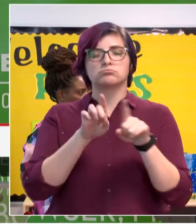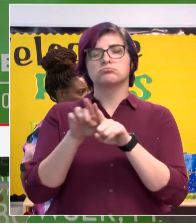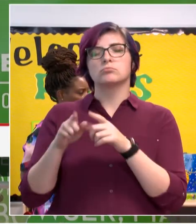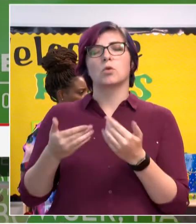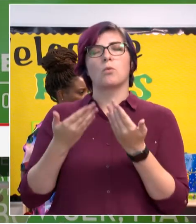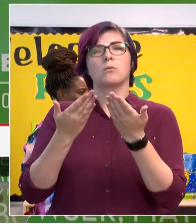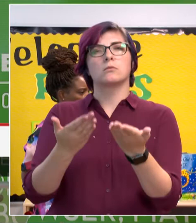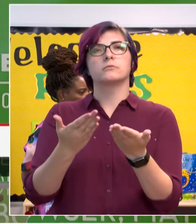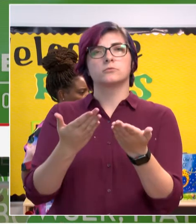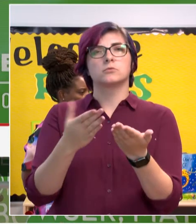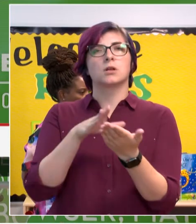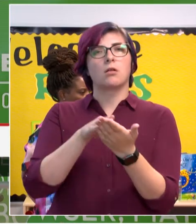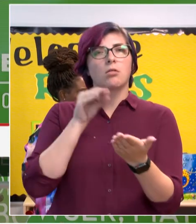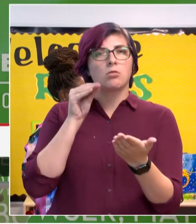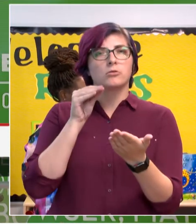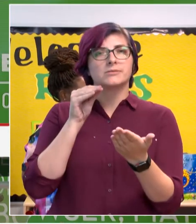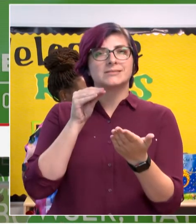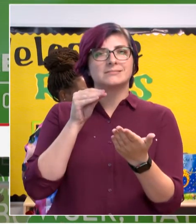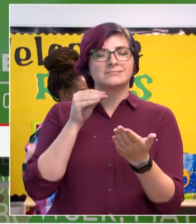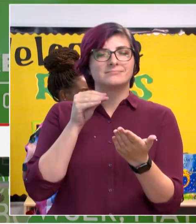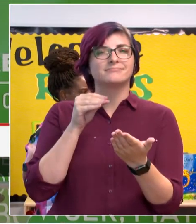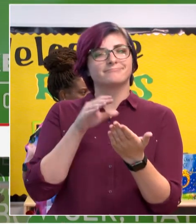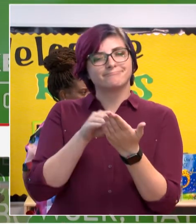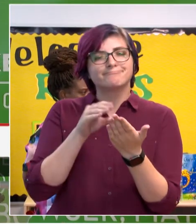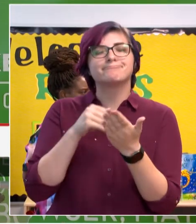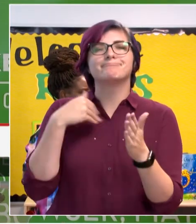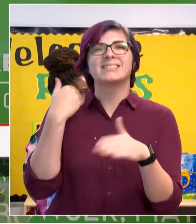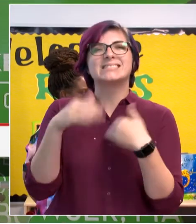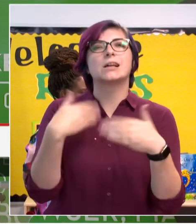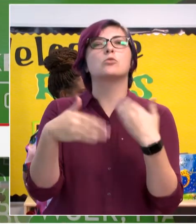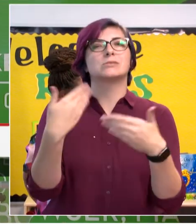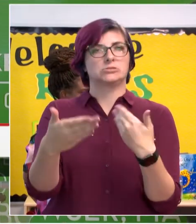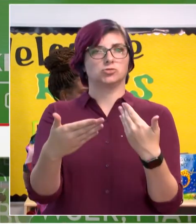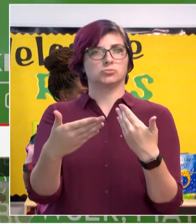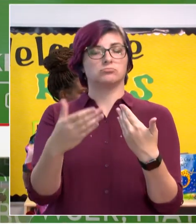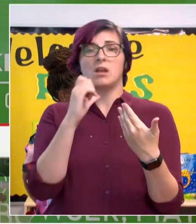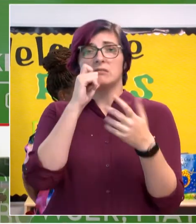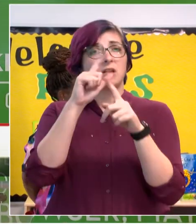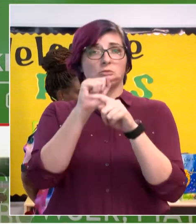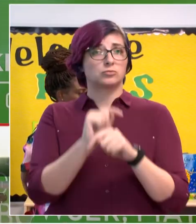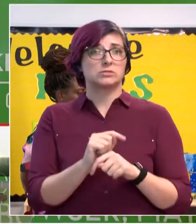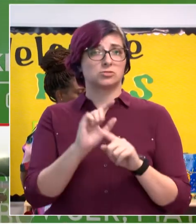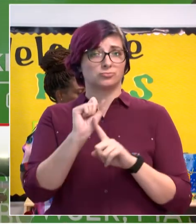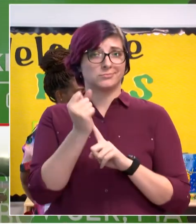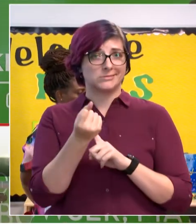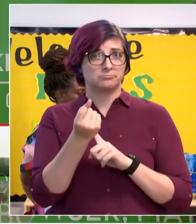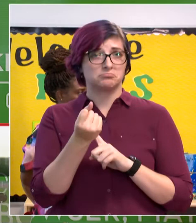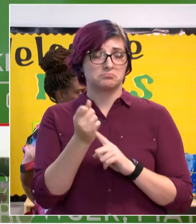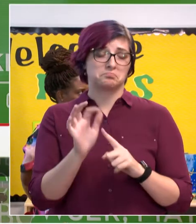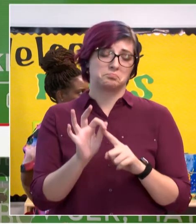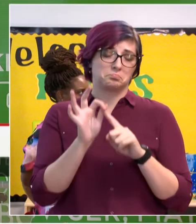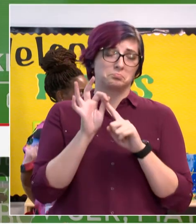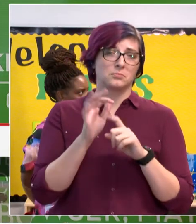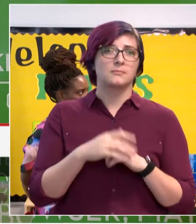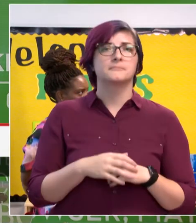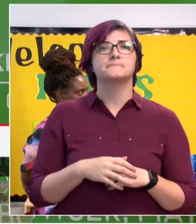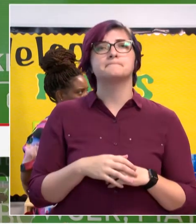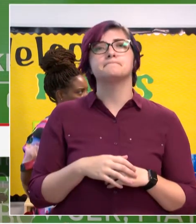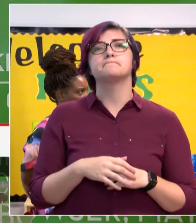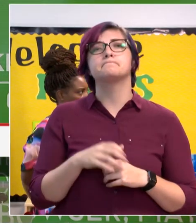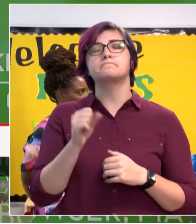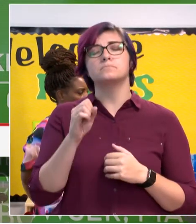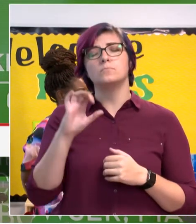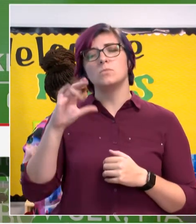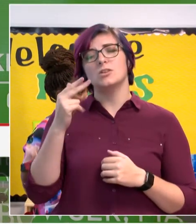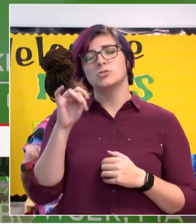learning acceleration in non-traditional settings. So the chancellor can share all of the work he's done over the summer with his learning acceleration